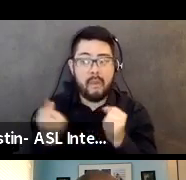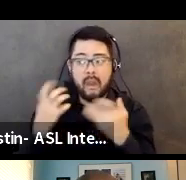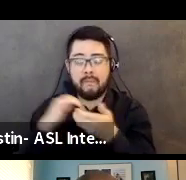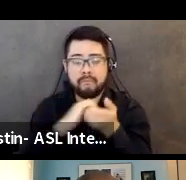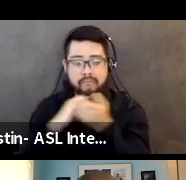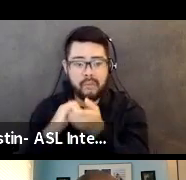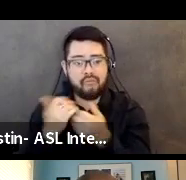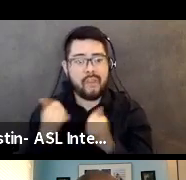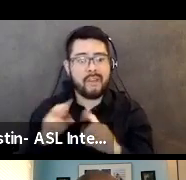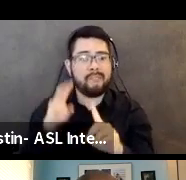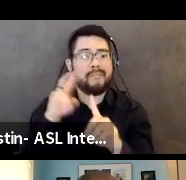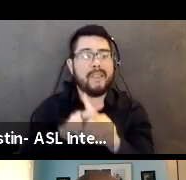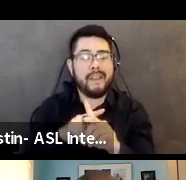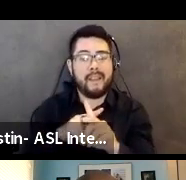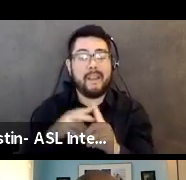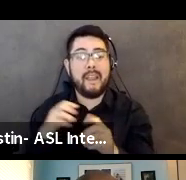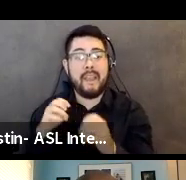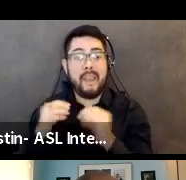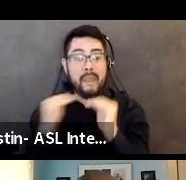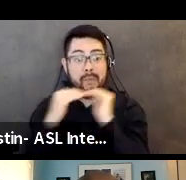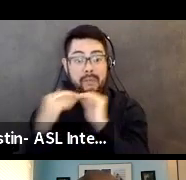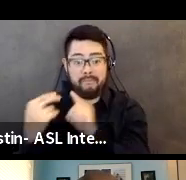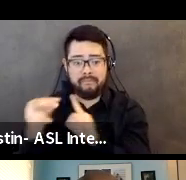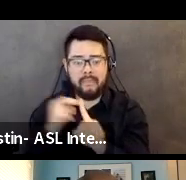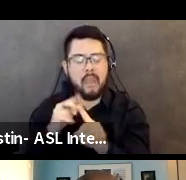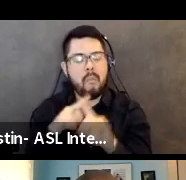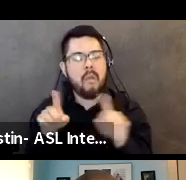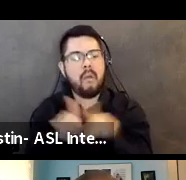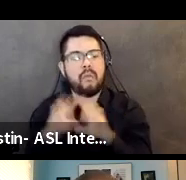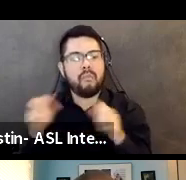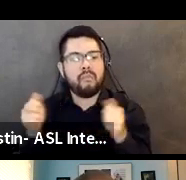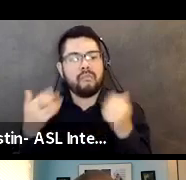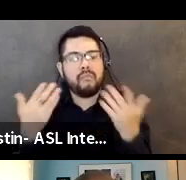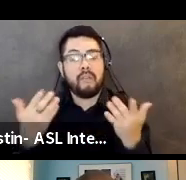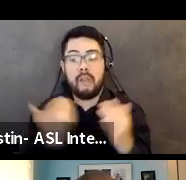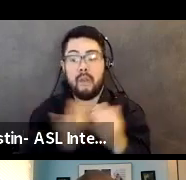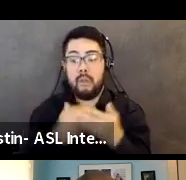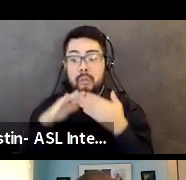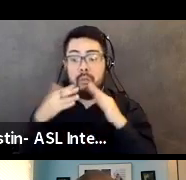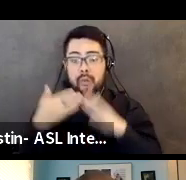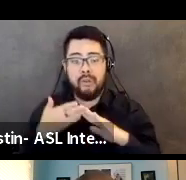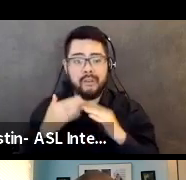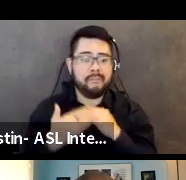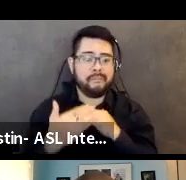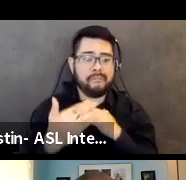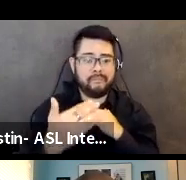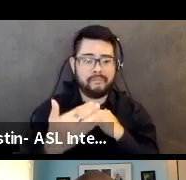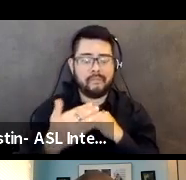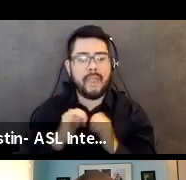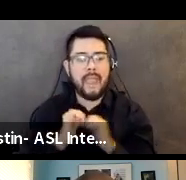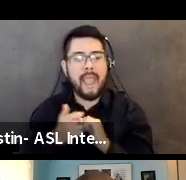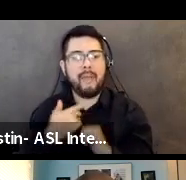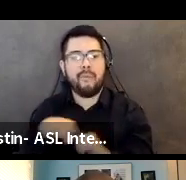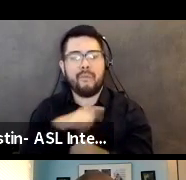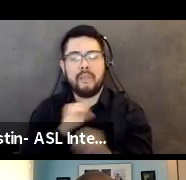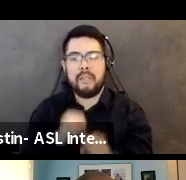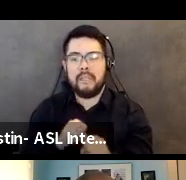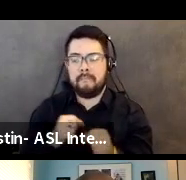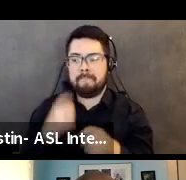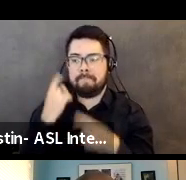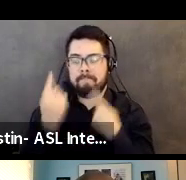equity lens but to communities who will really have an opportunity as we move forward to to consider policy